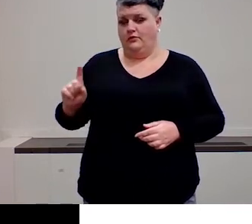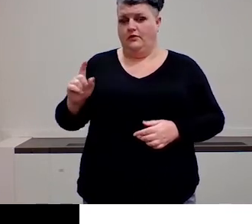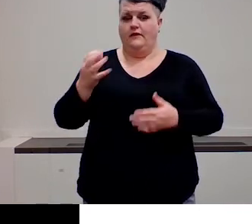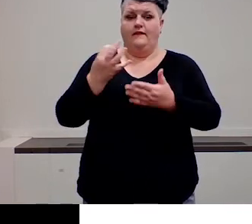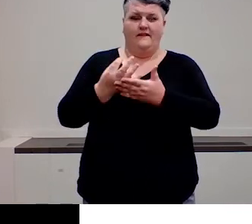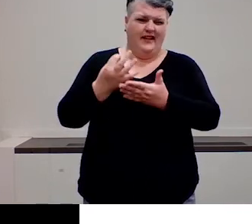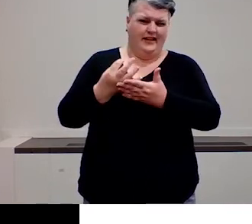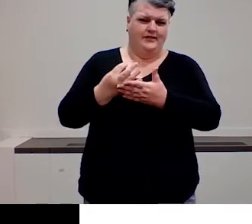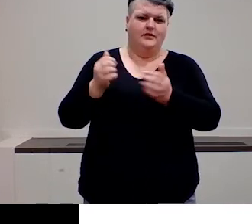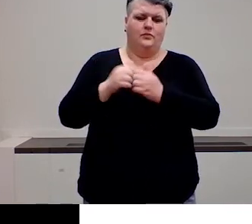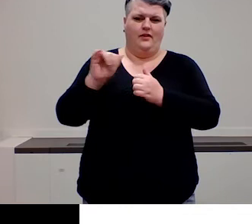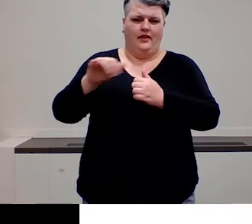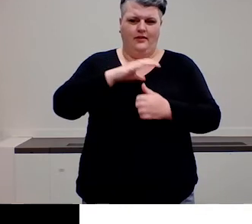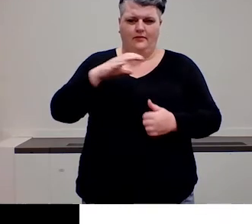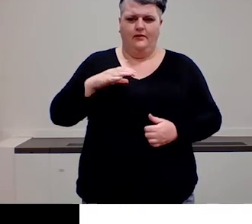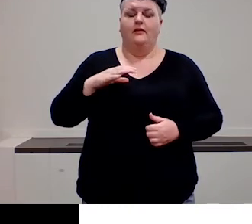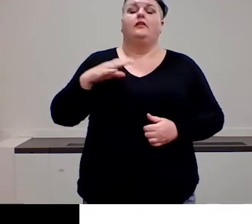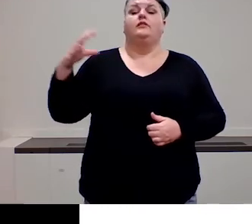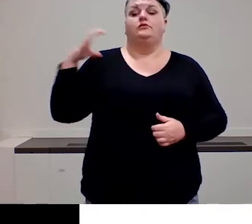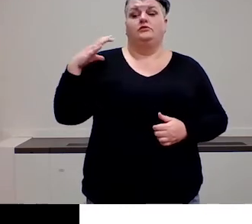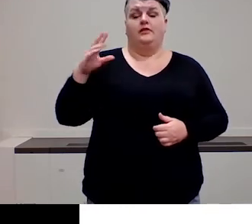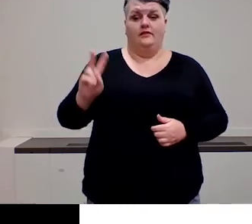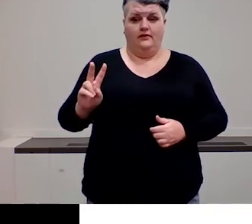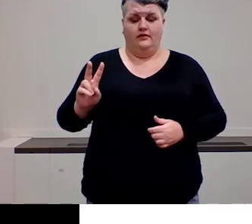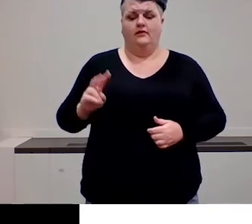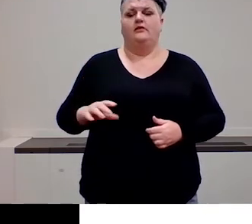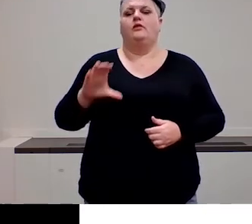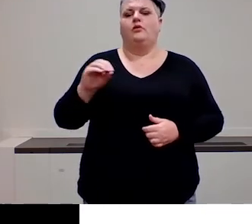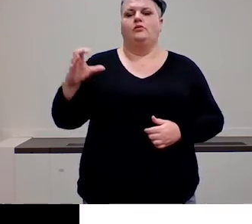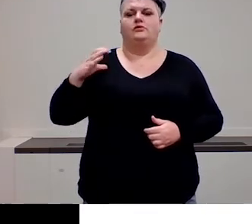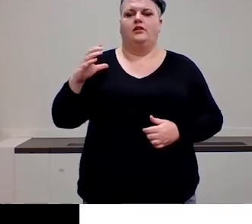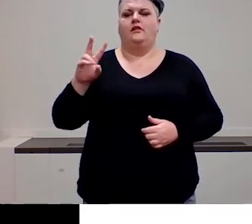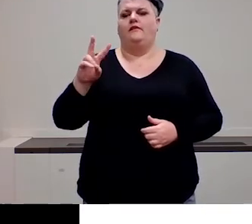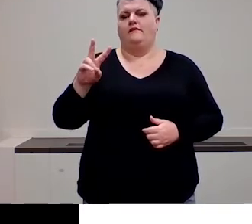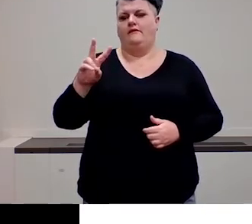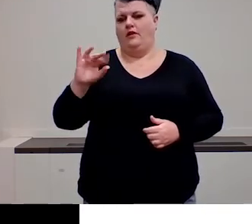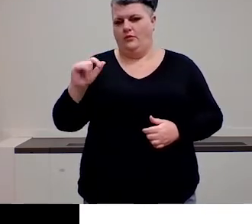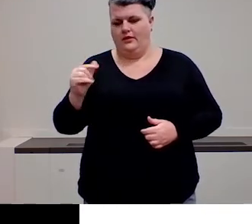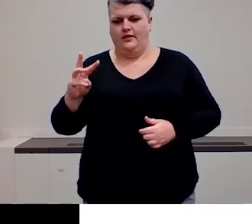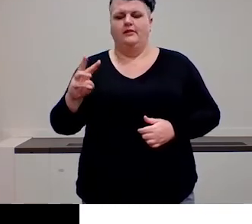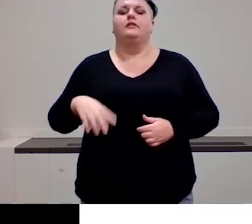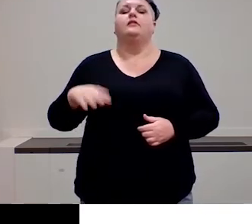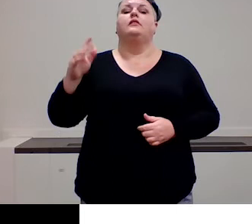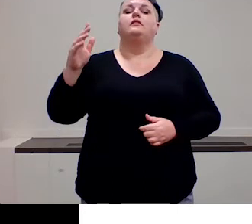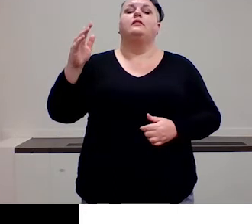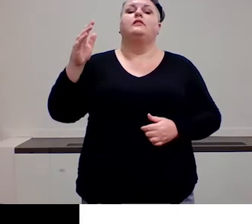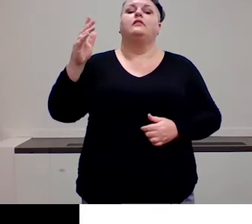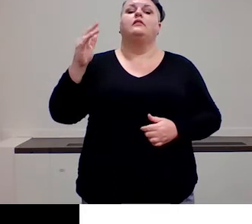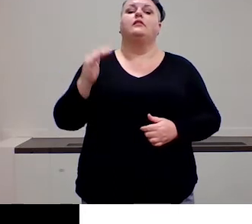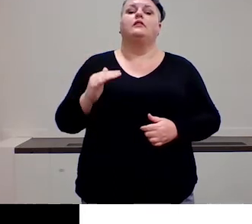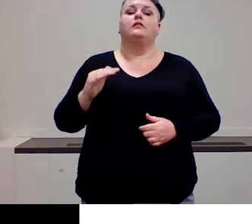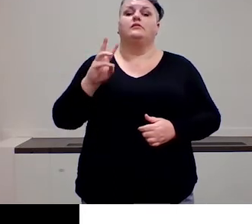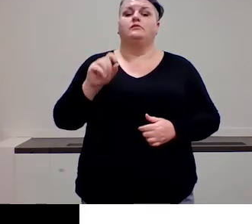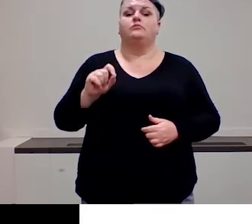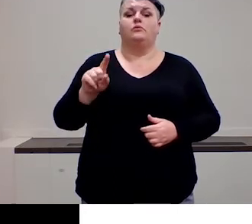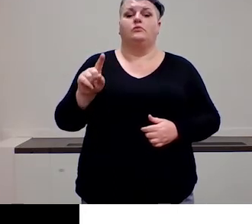Operations Committee. Chairs Bob Vasquez, co-chair Chris Farwig. Item 6.12, Technology Improvements and